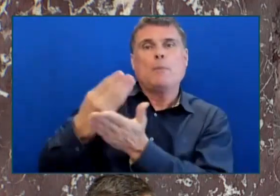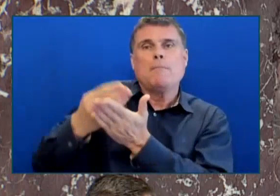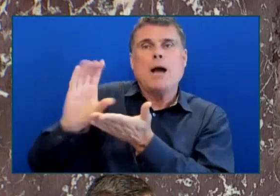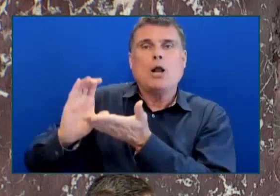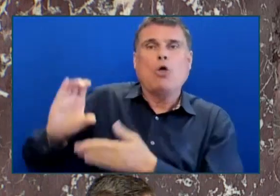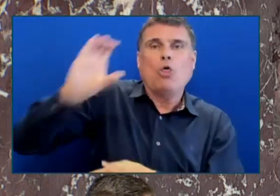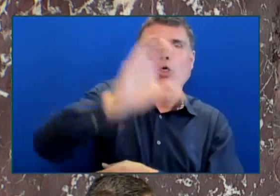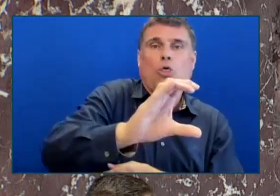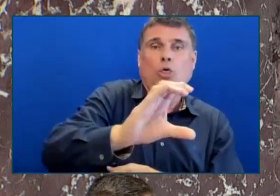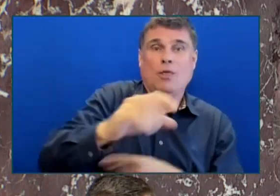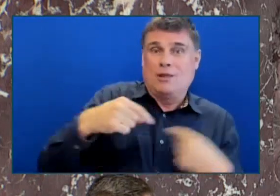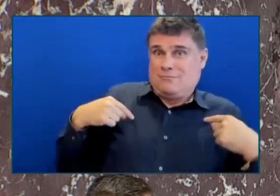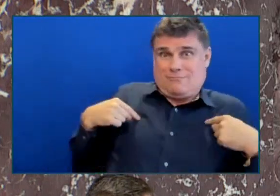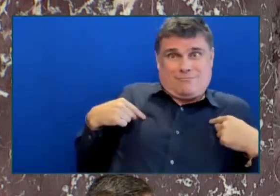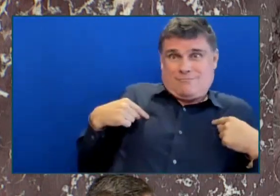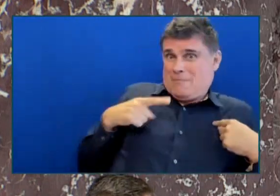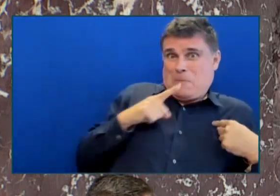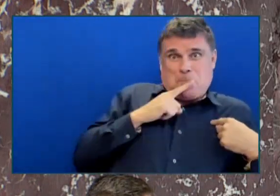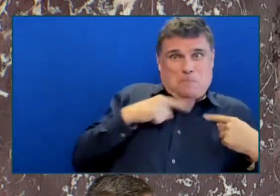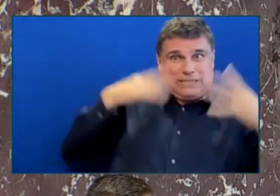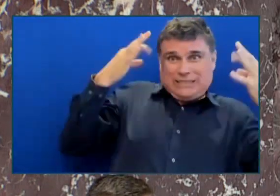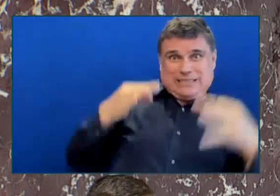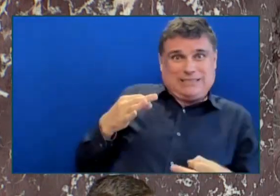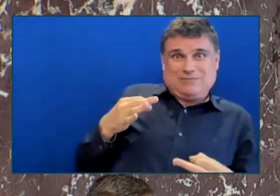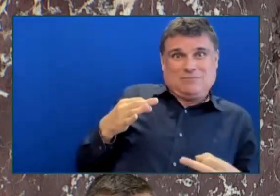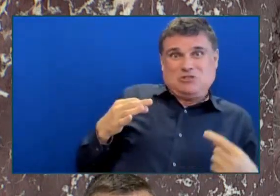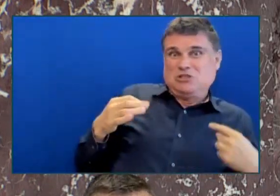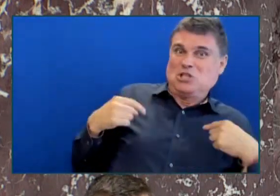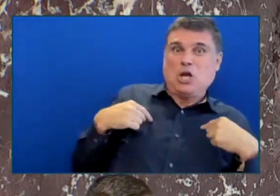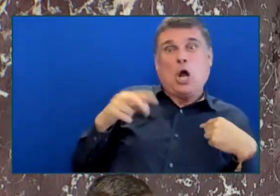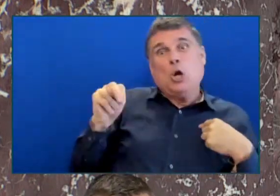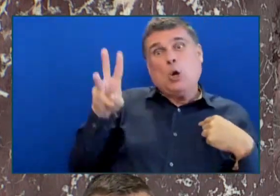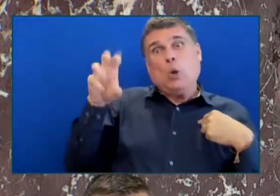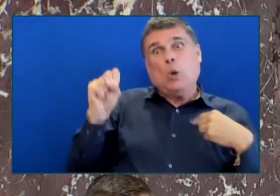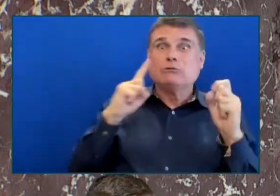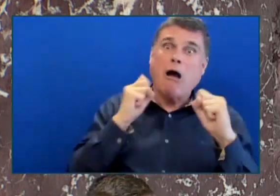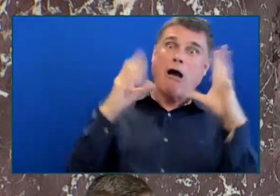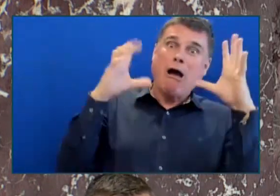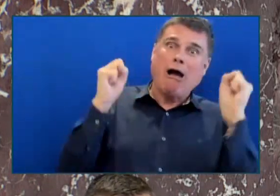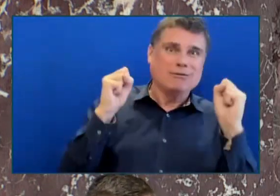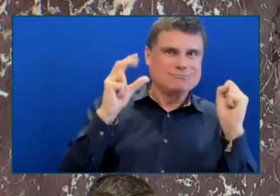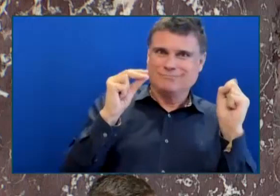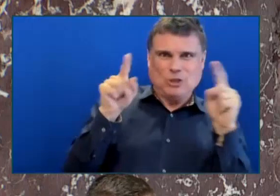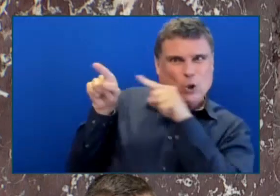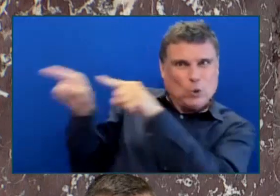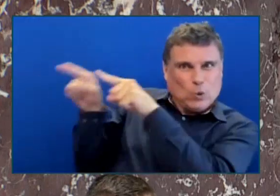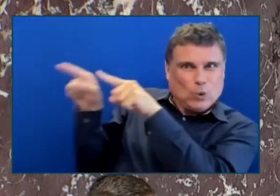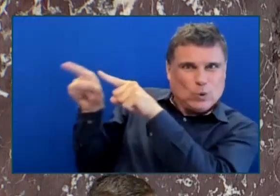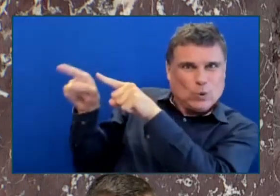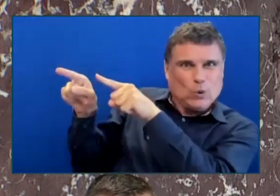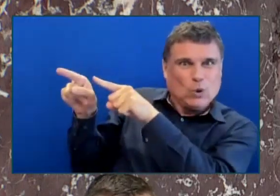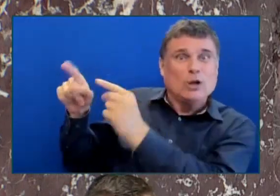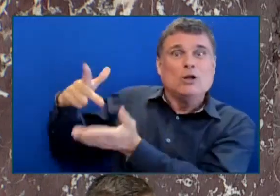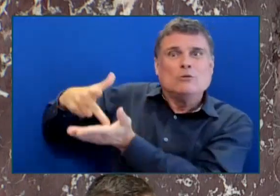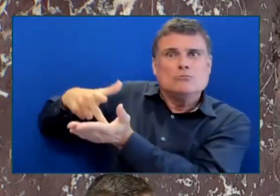question here, as you triple the dollars going to Atira while they've been under a cloud the whole time you've been in government.